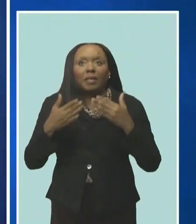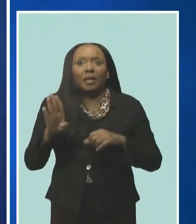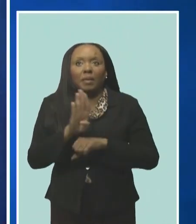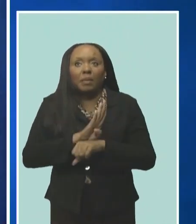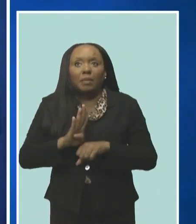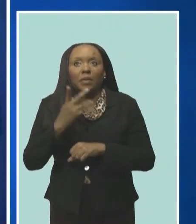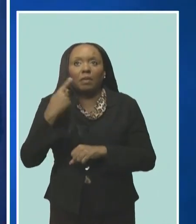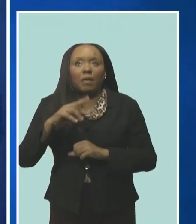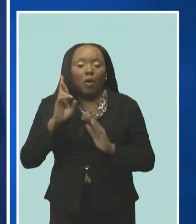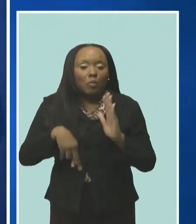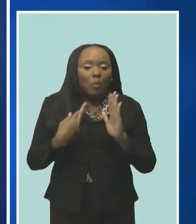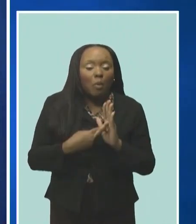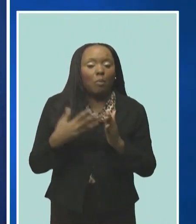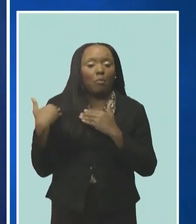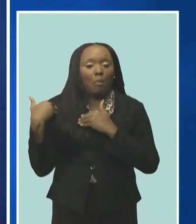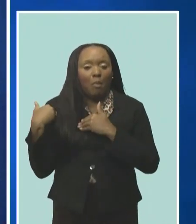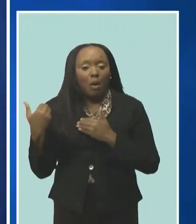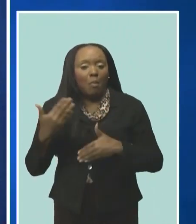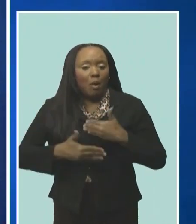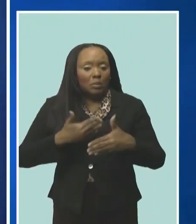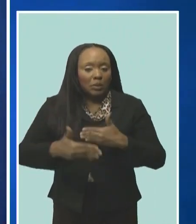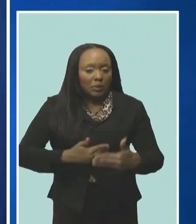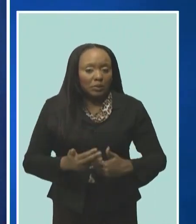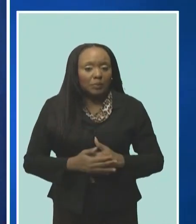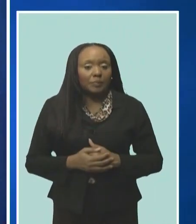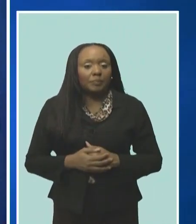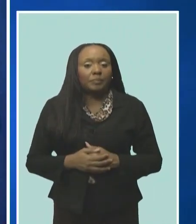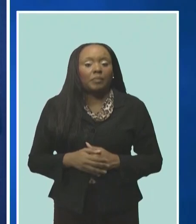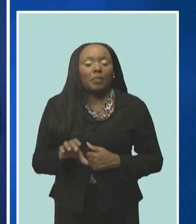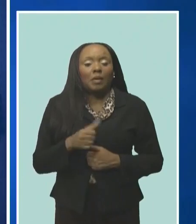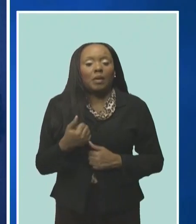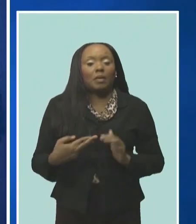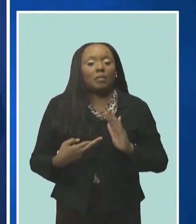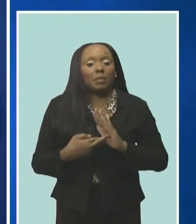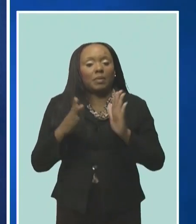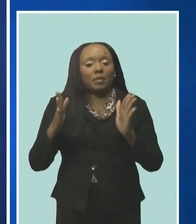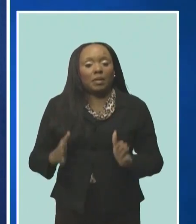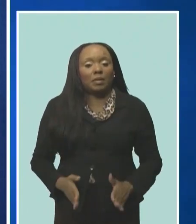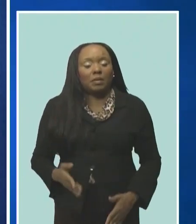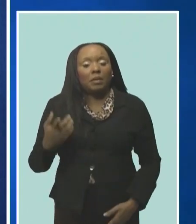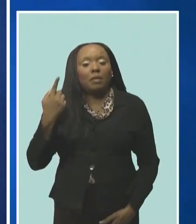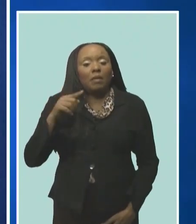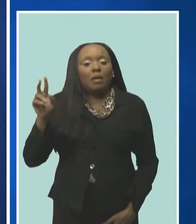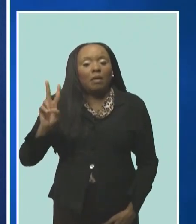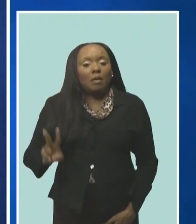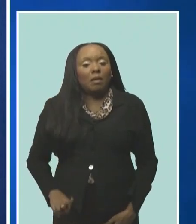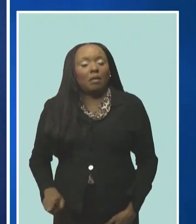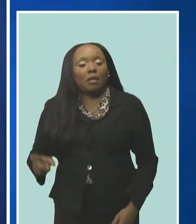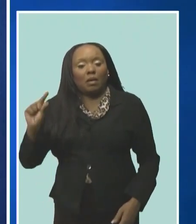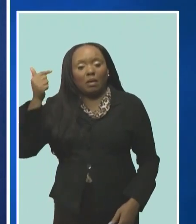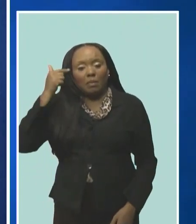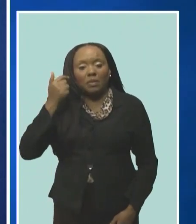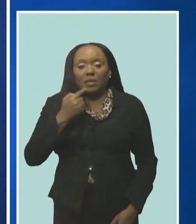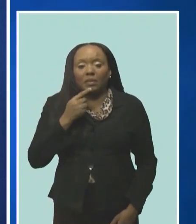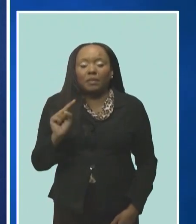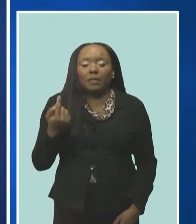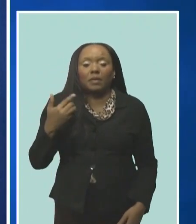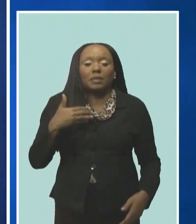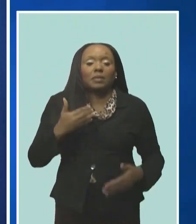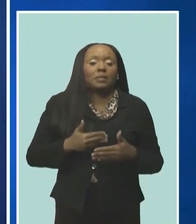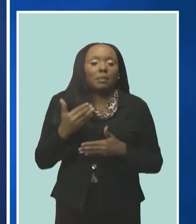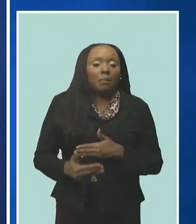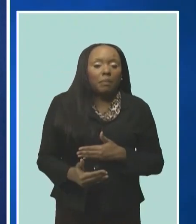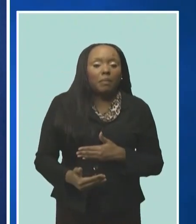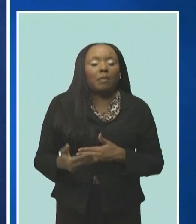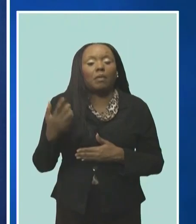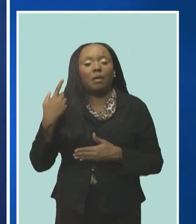process. The representative of the Maduro government, Jorge Rodriguez, says it's a first step against the sanctions over